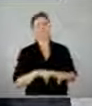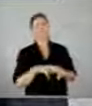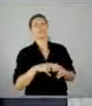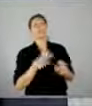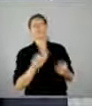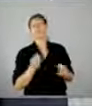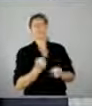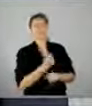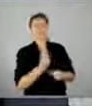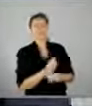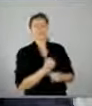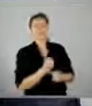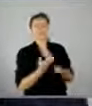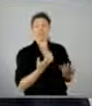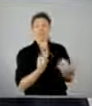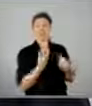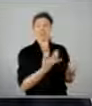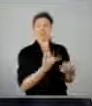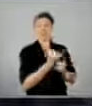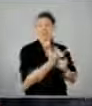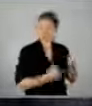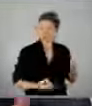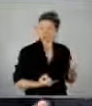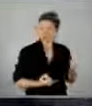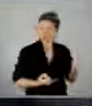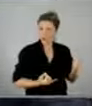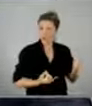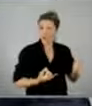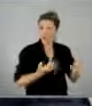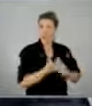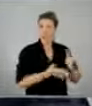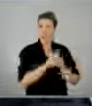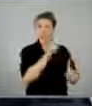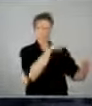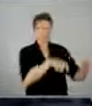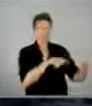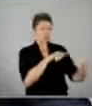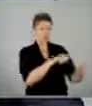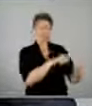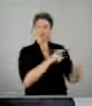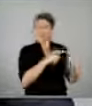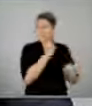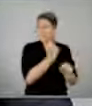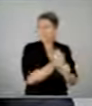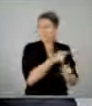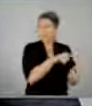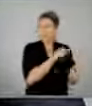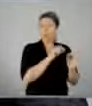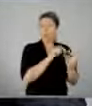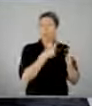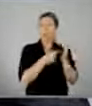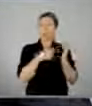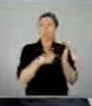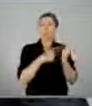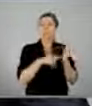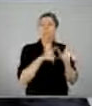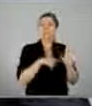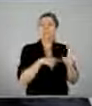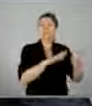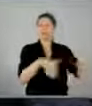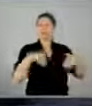triggered action that might lead to someone like Brittany in this circumstance not wanting to proceed. So I want to be very